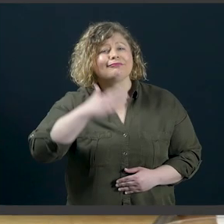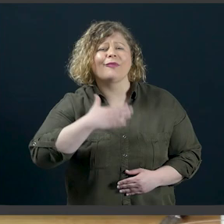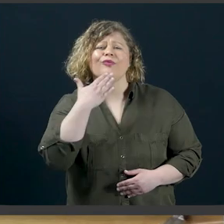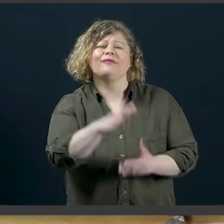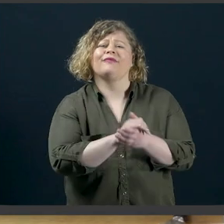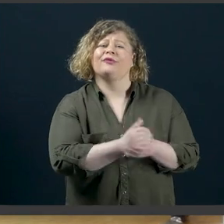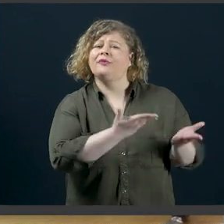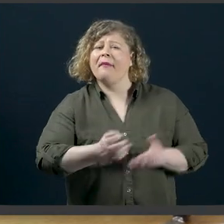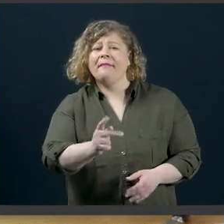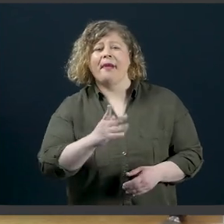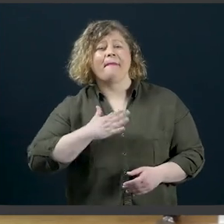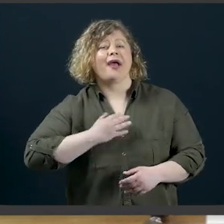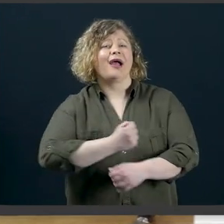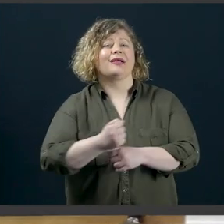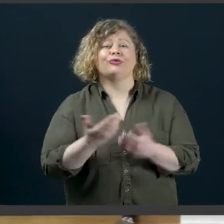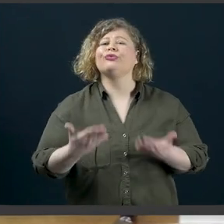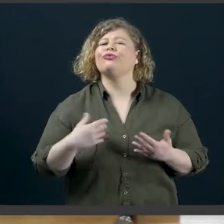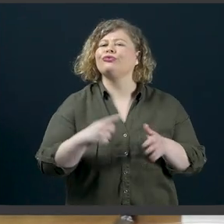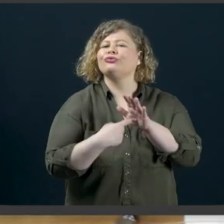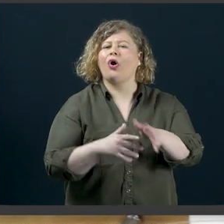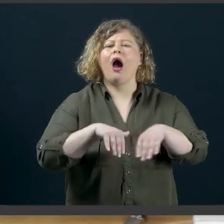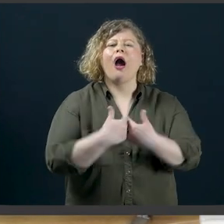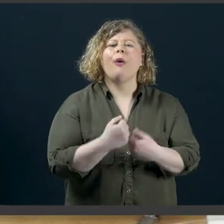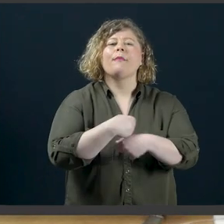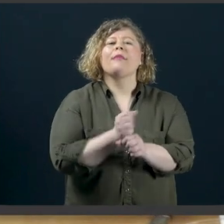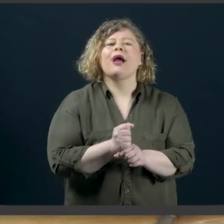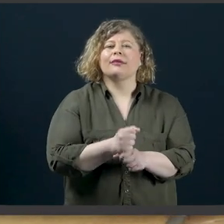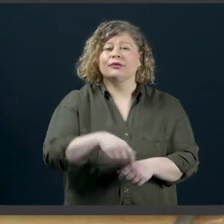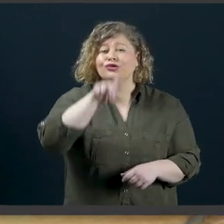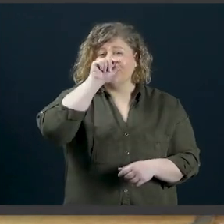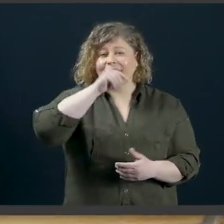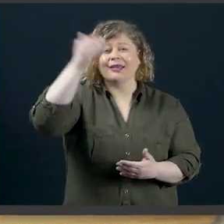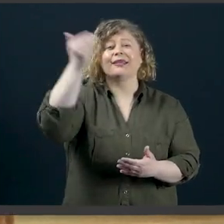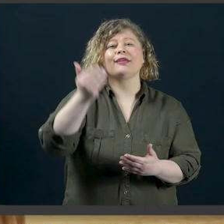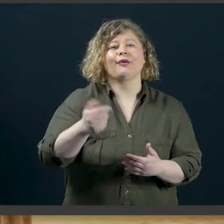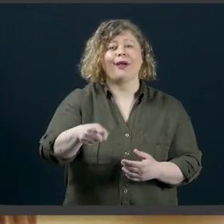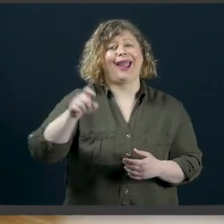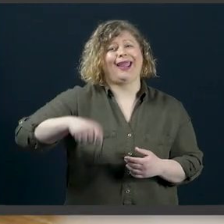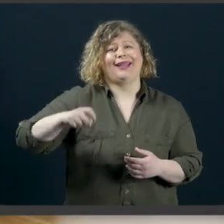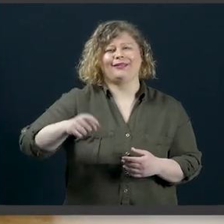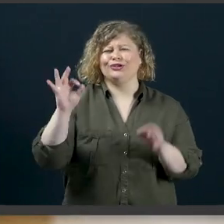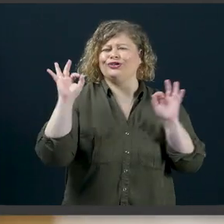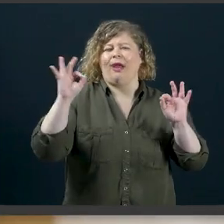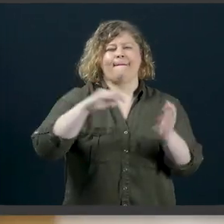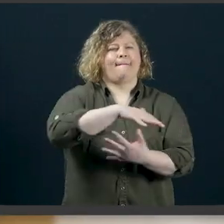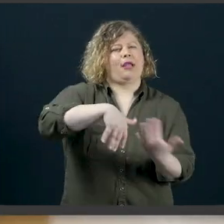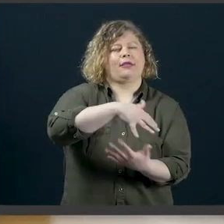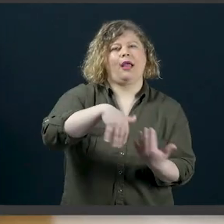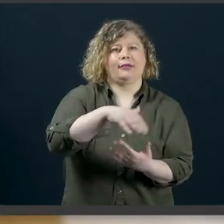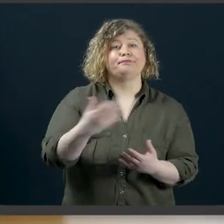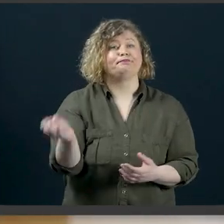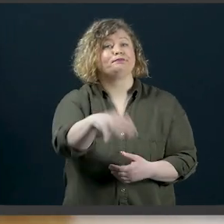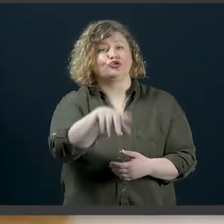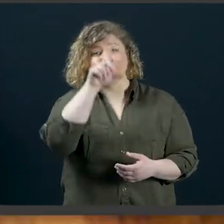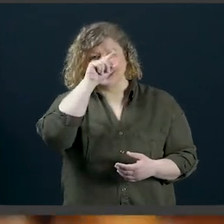hello my good friends and welcome back to my kitchen today I will show you how to make chicken yo you just need to make a super marinade put it